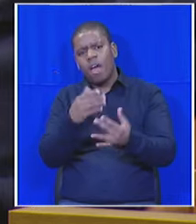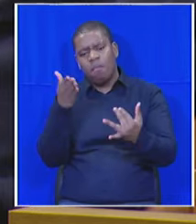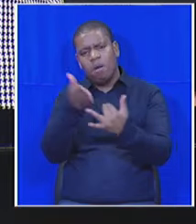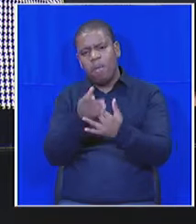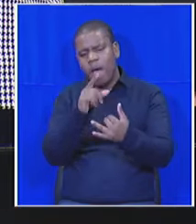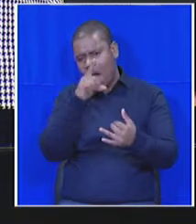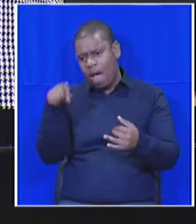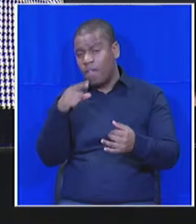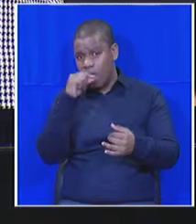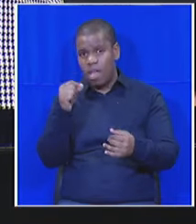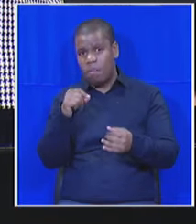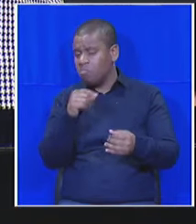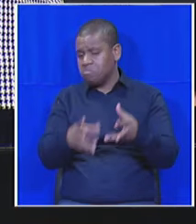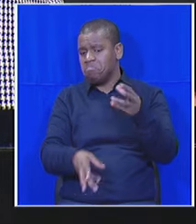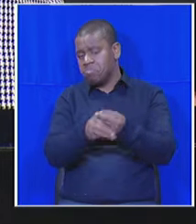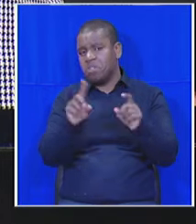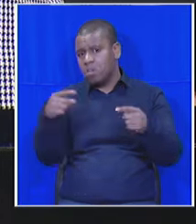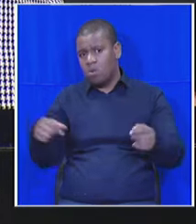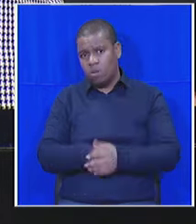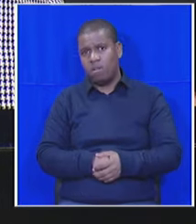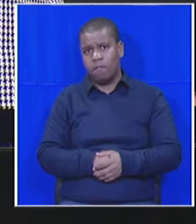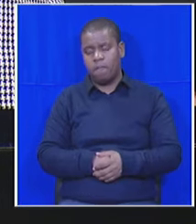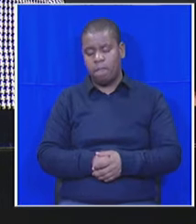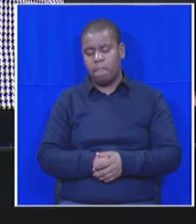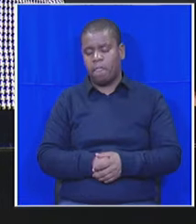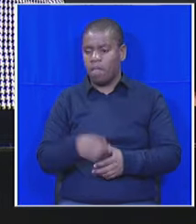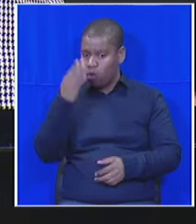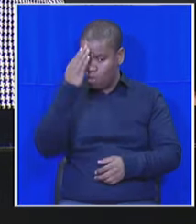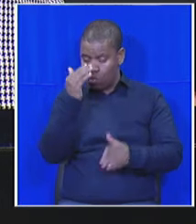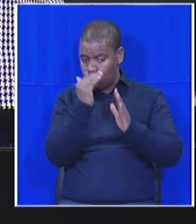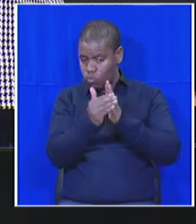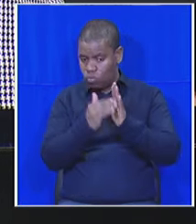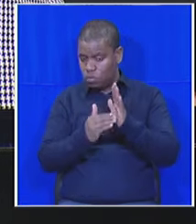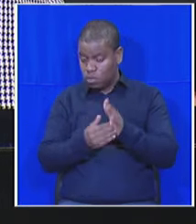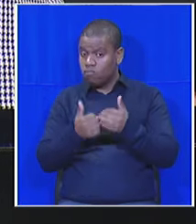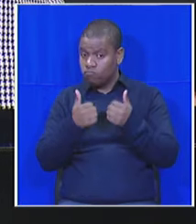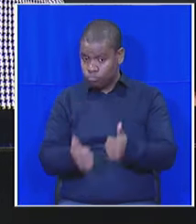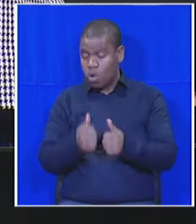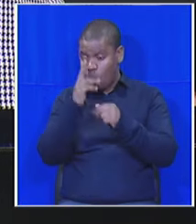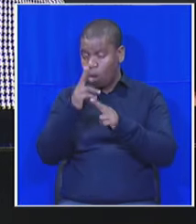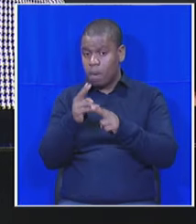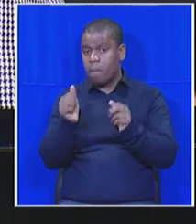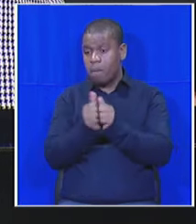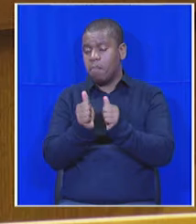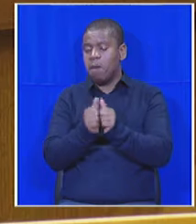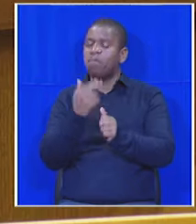rules. We call members honorable members with their correct surnames. Can you withdraw